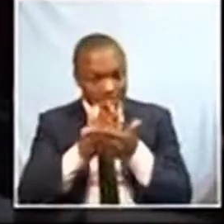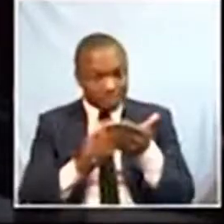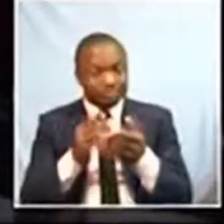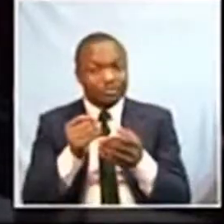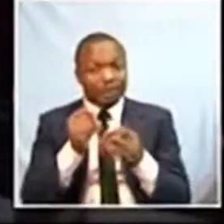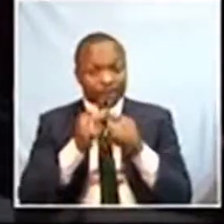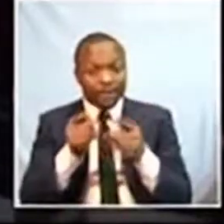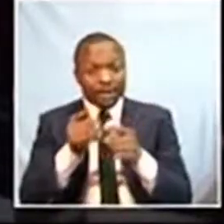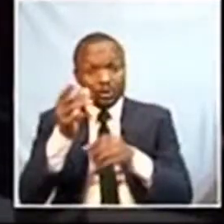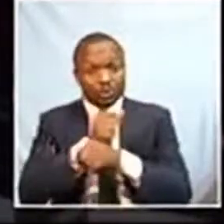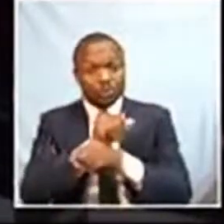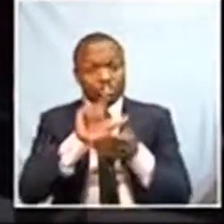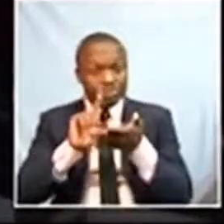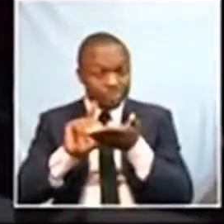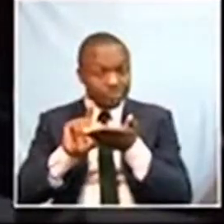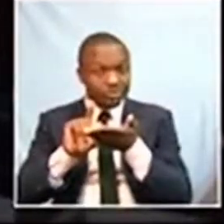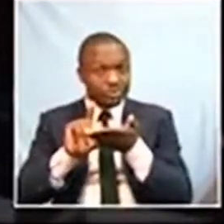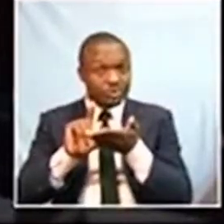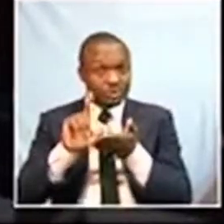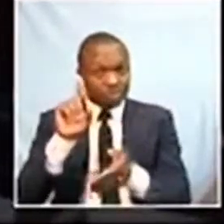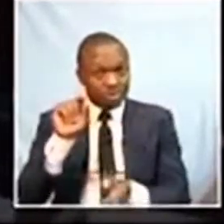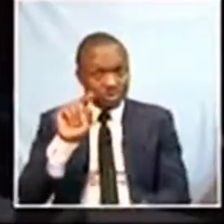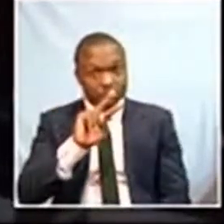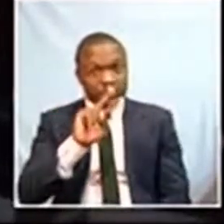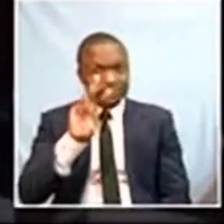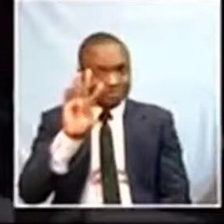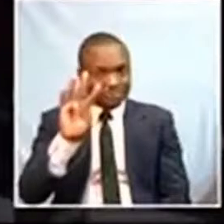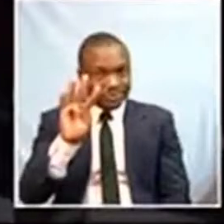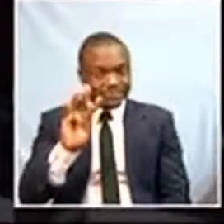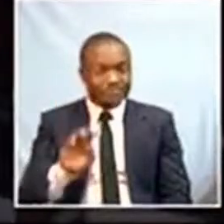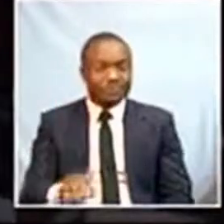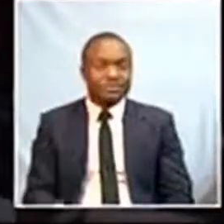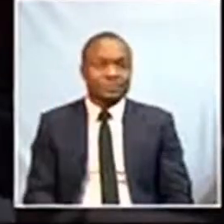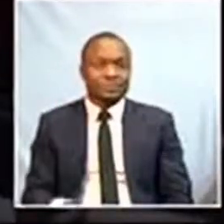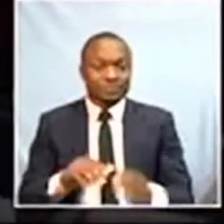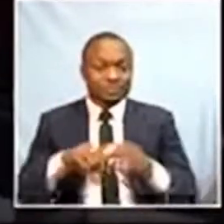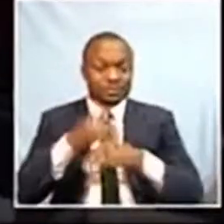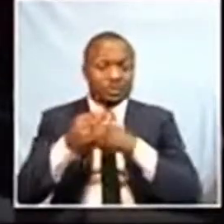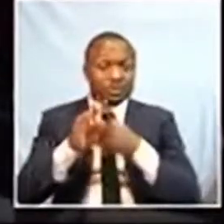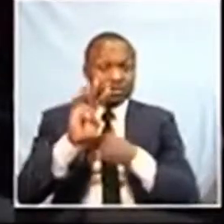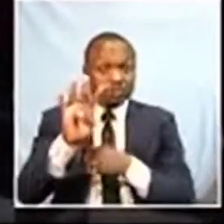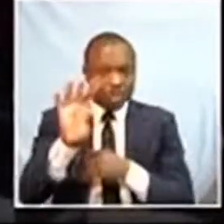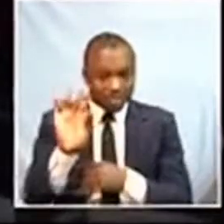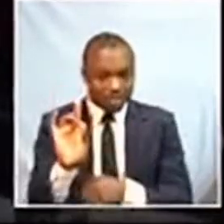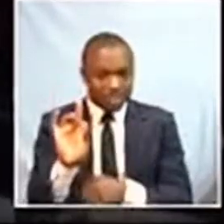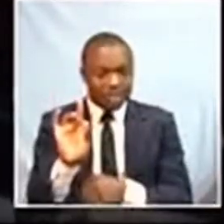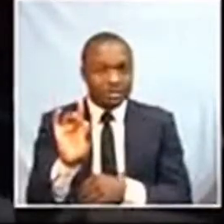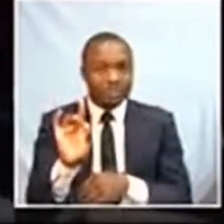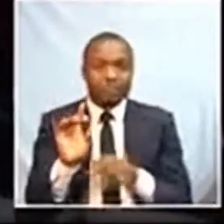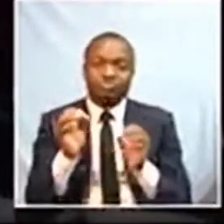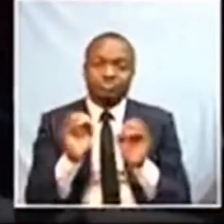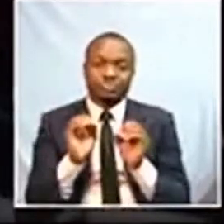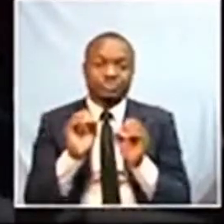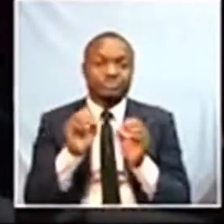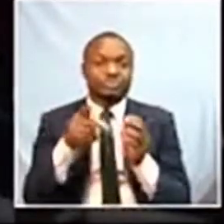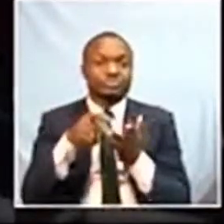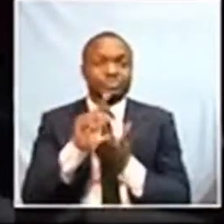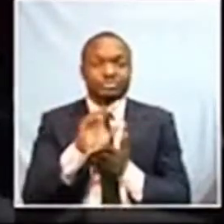those that got loans in 2024, out of 48, nobody has paid